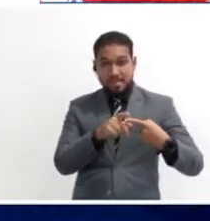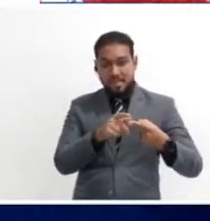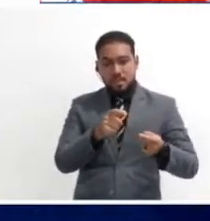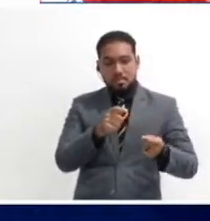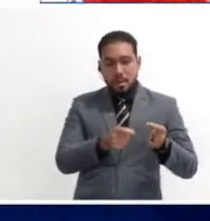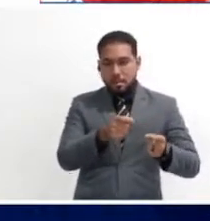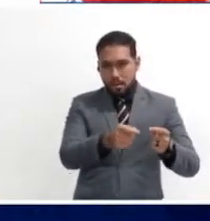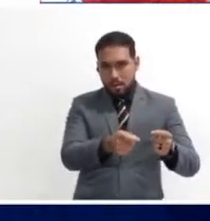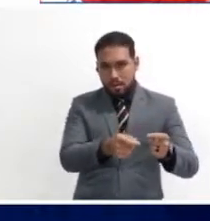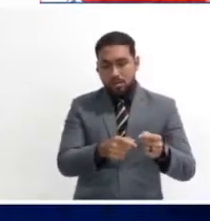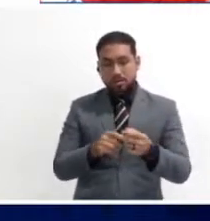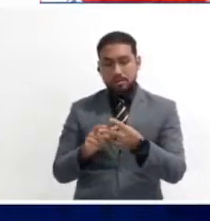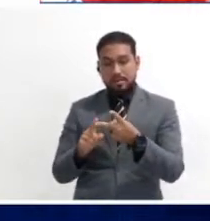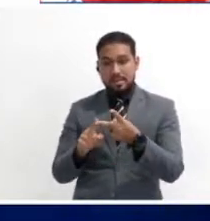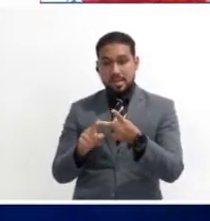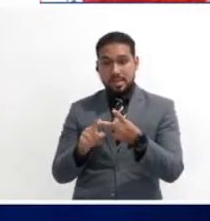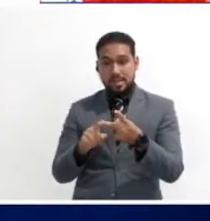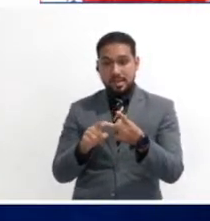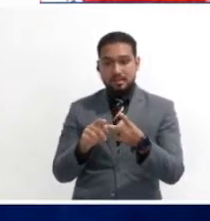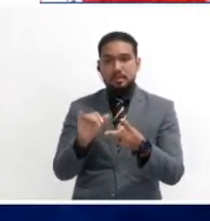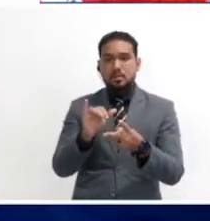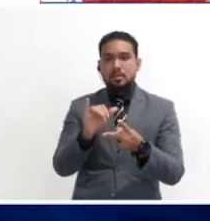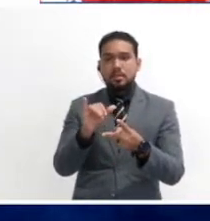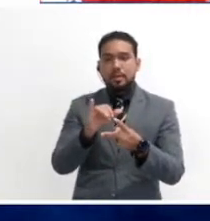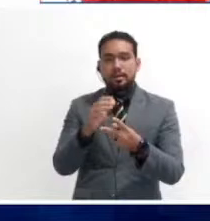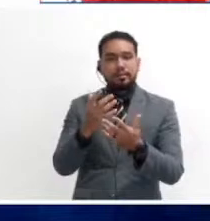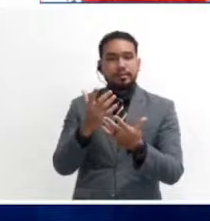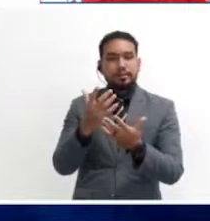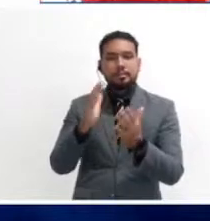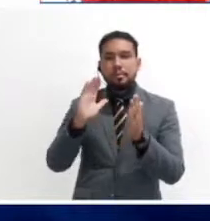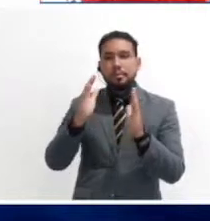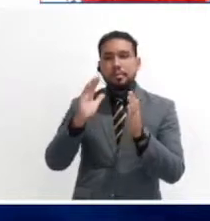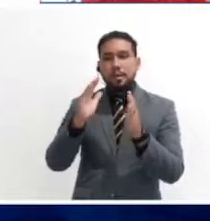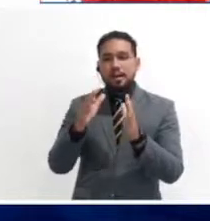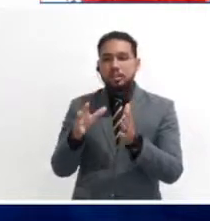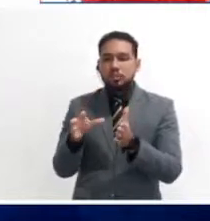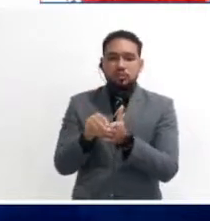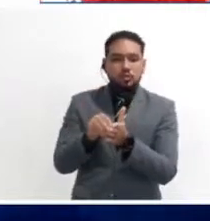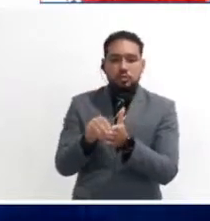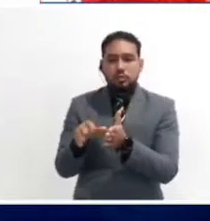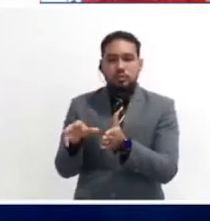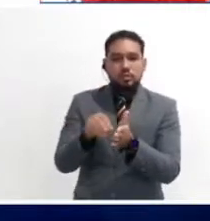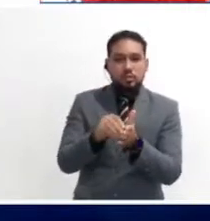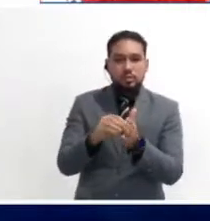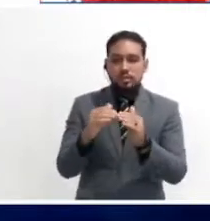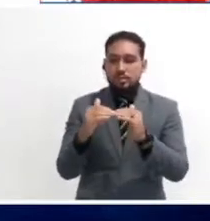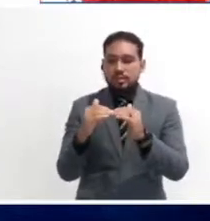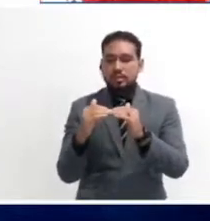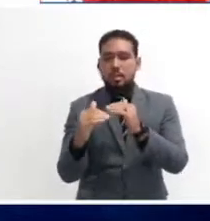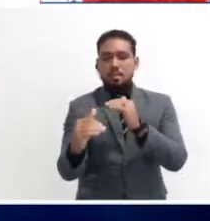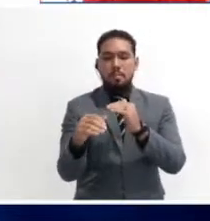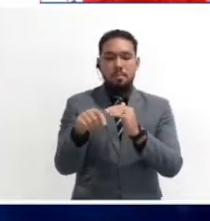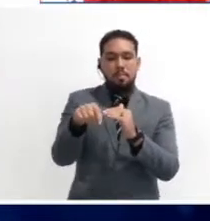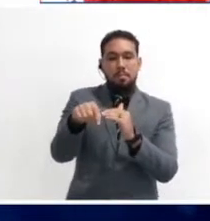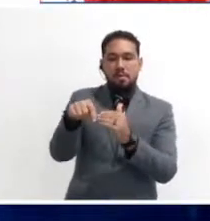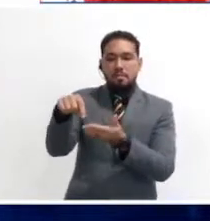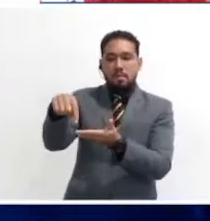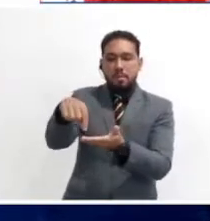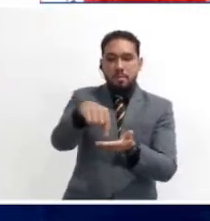process. But essentially what's going on is you create a via with a